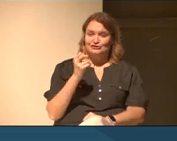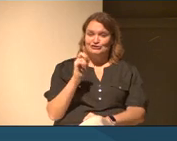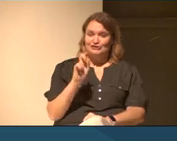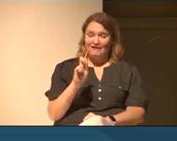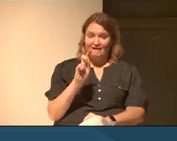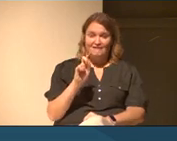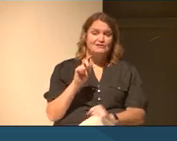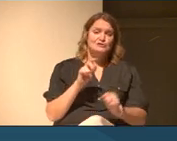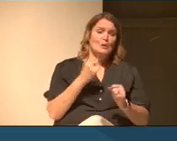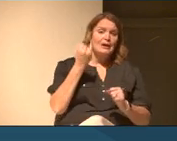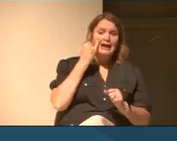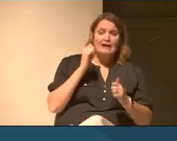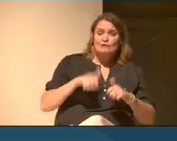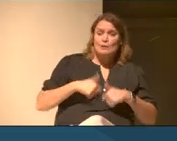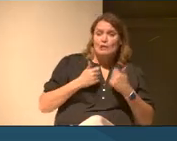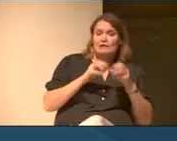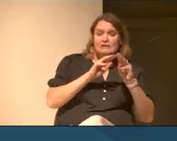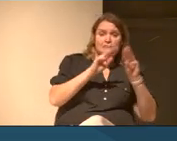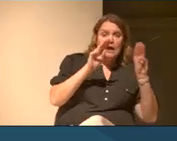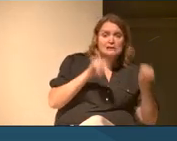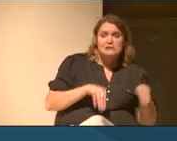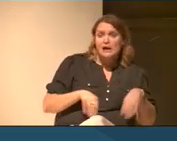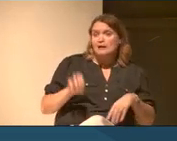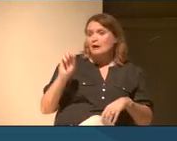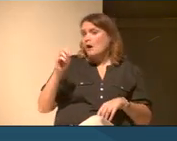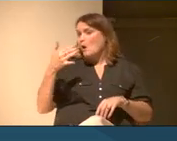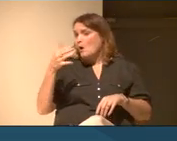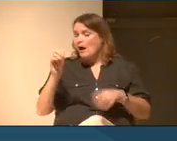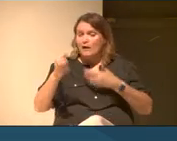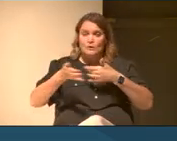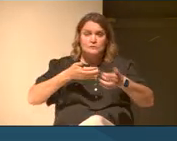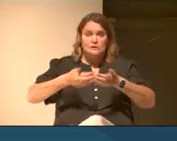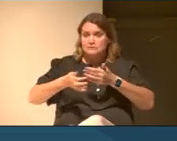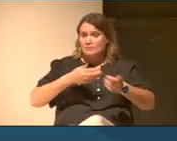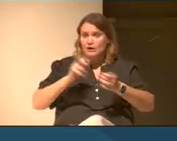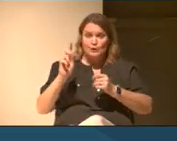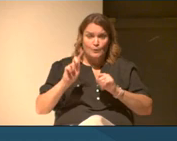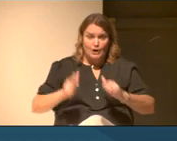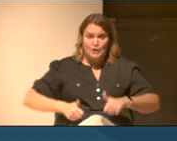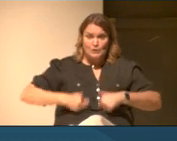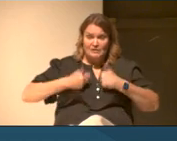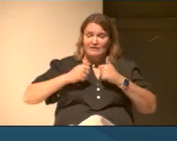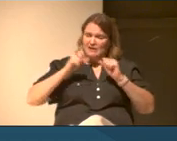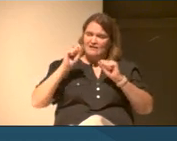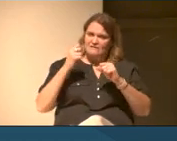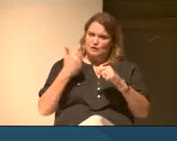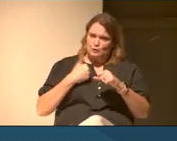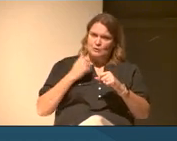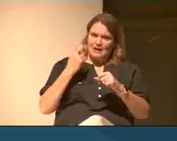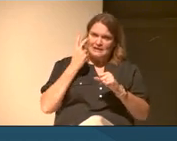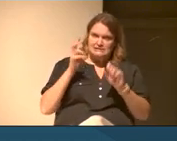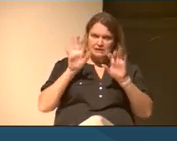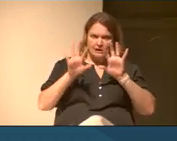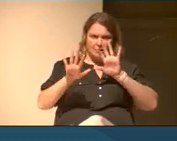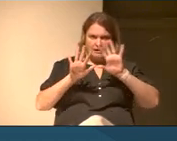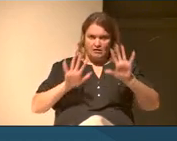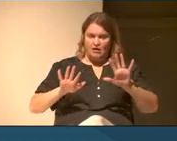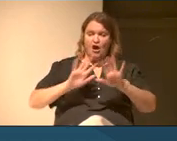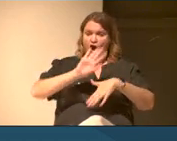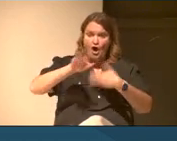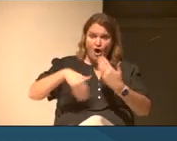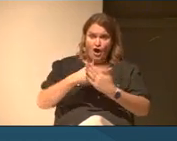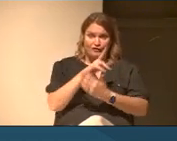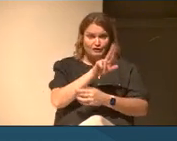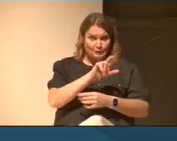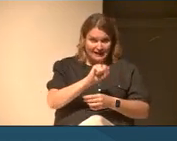you live in the United States, or for that matter, you could have a similar map and other inhabited continents on the planet, we're all connected to